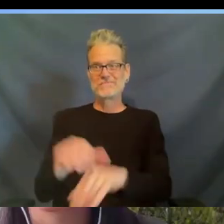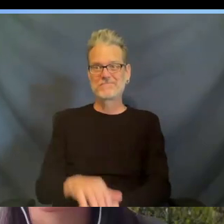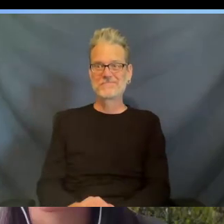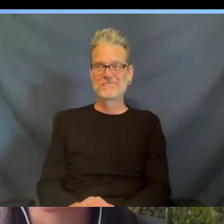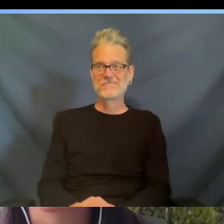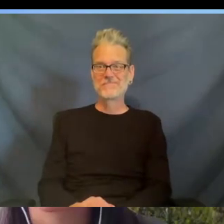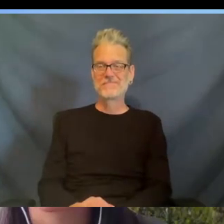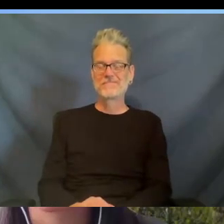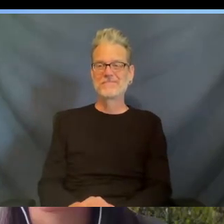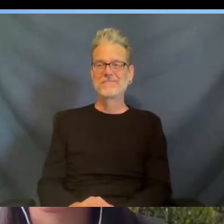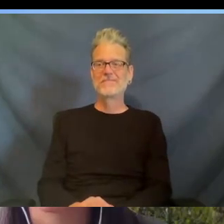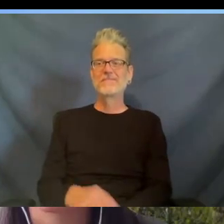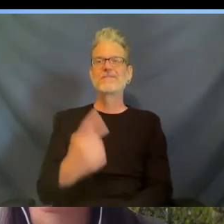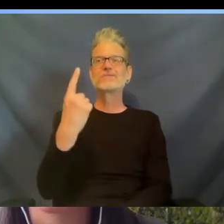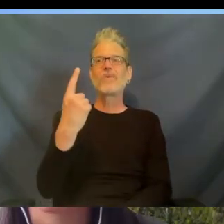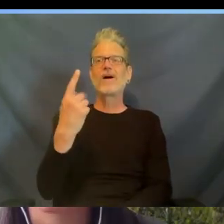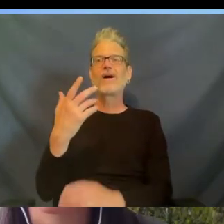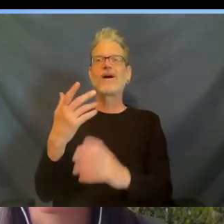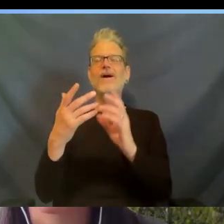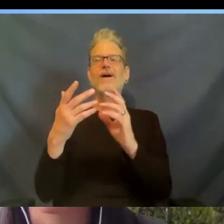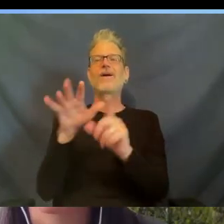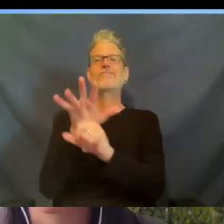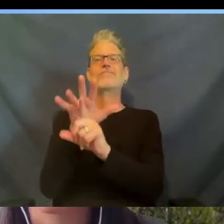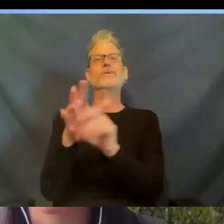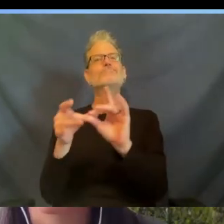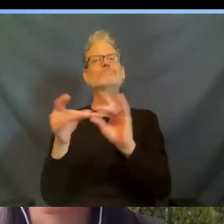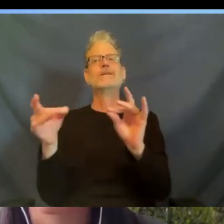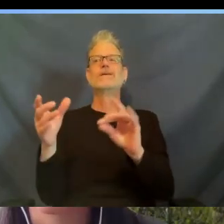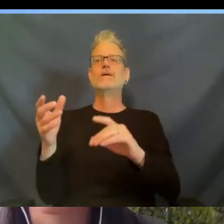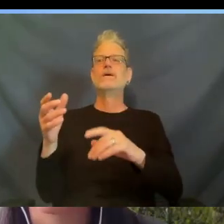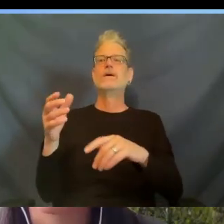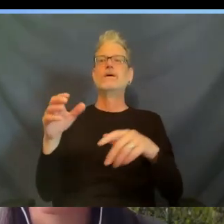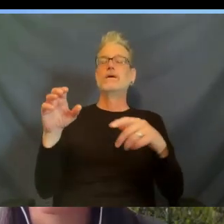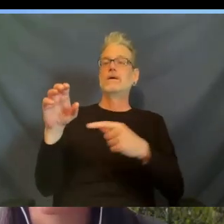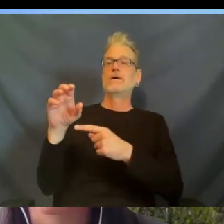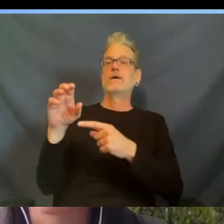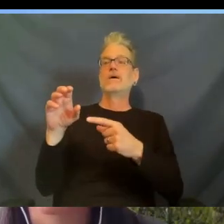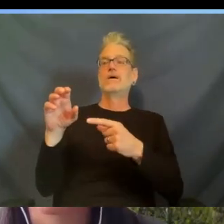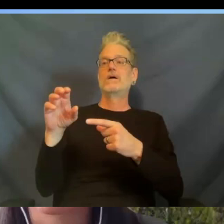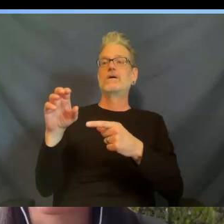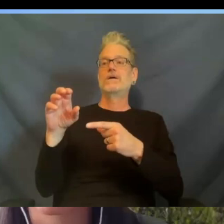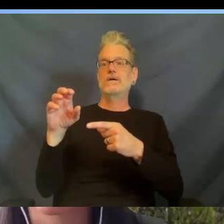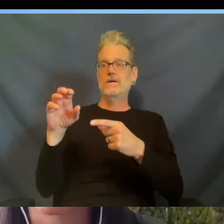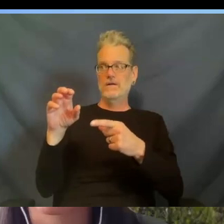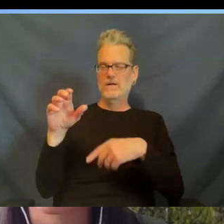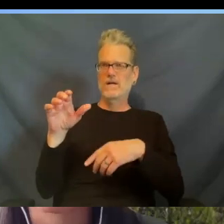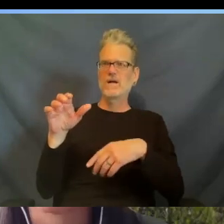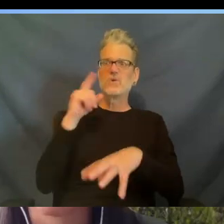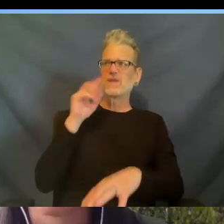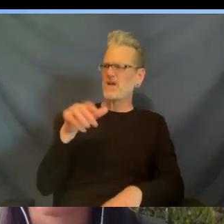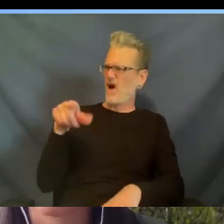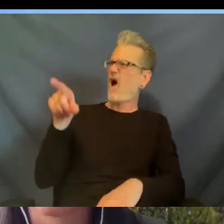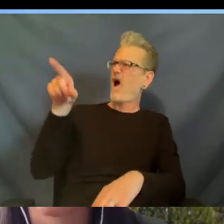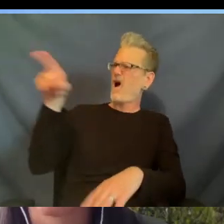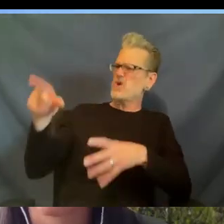there's the saying that kind of never attribute to malice what can be attributed to incompetence. I think it's